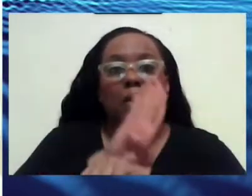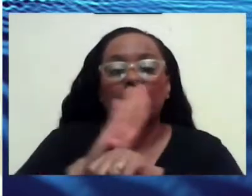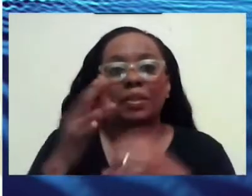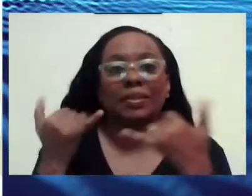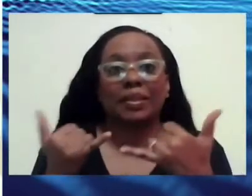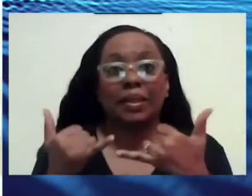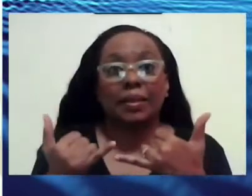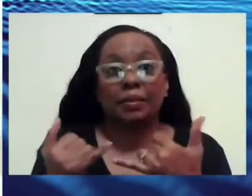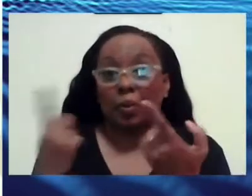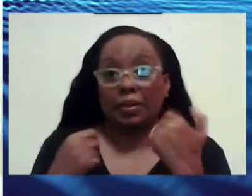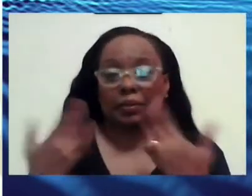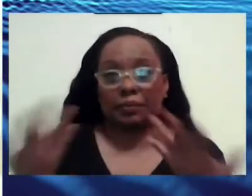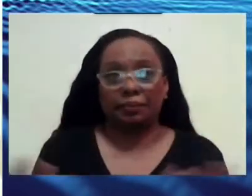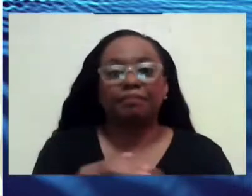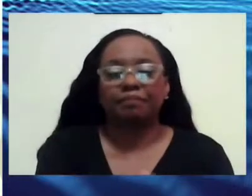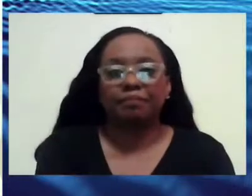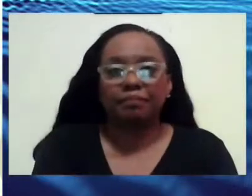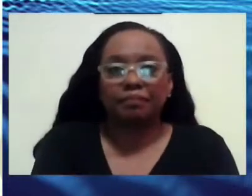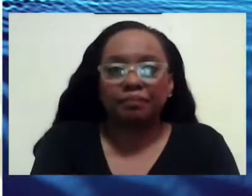Your questions?